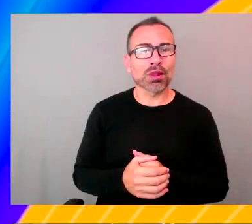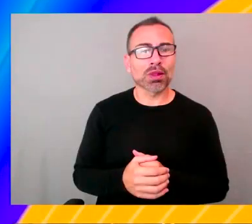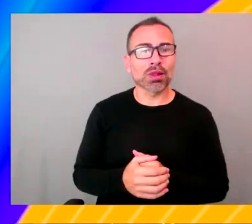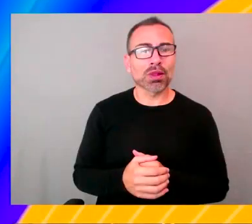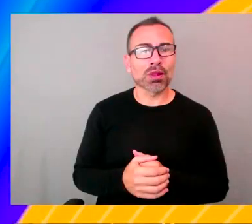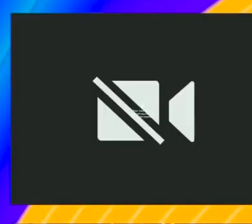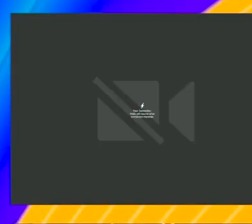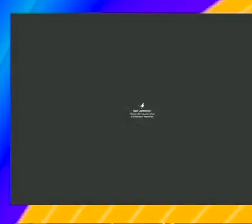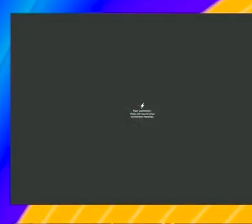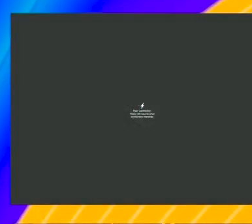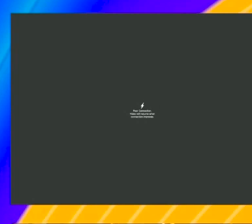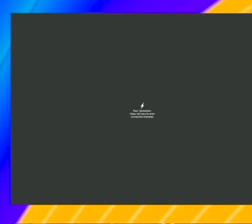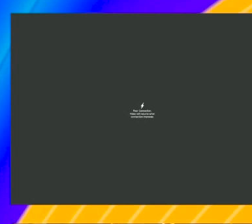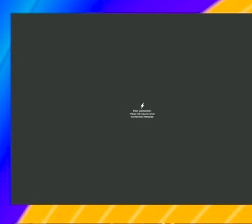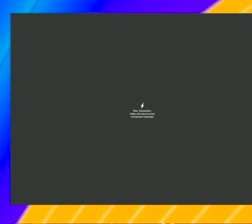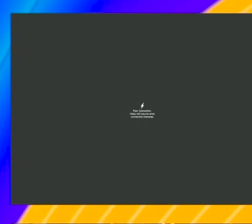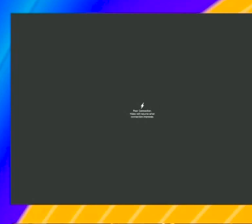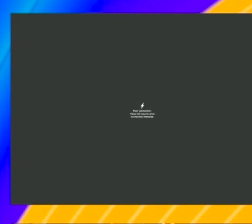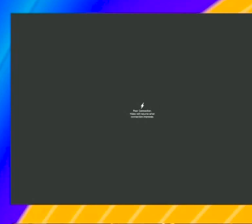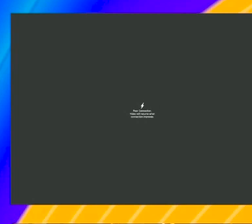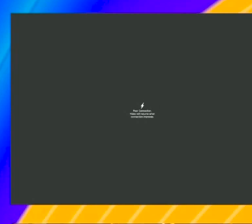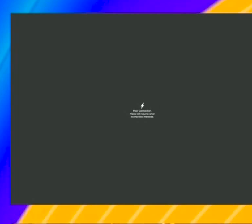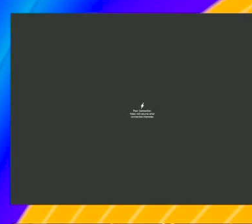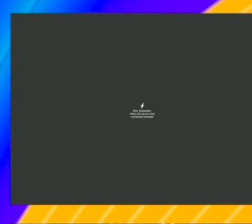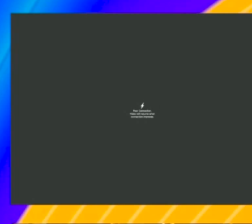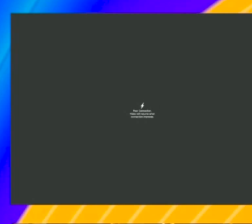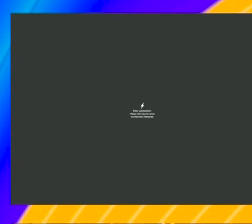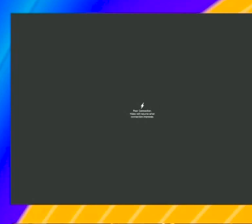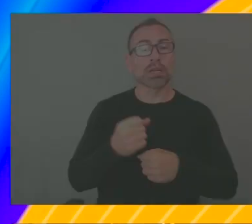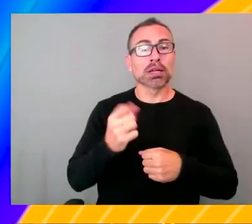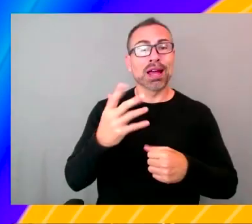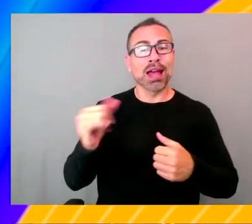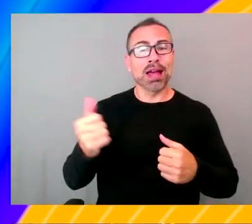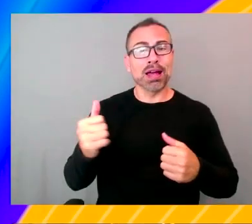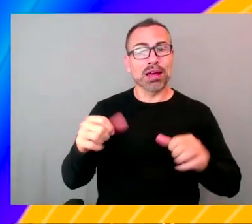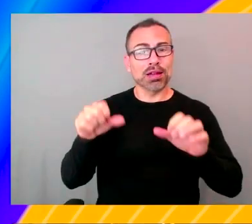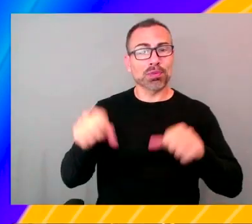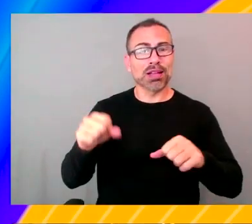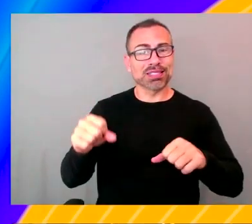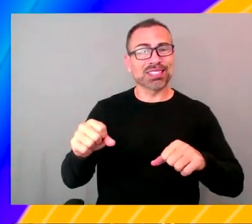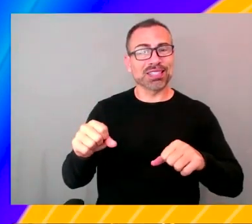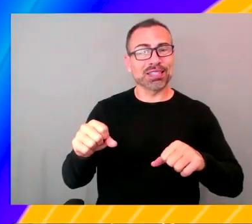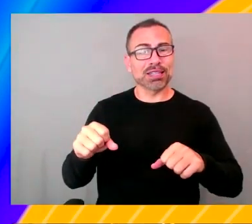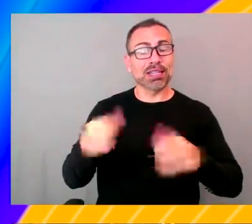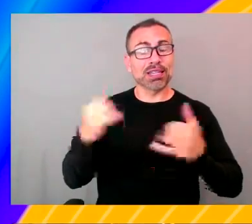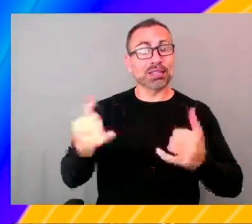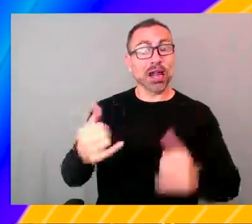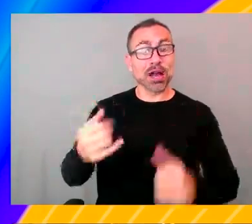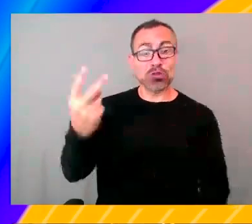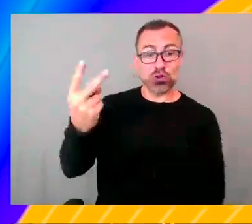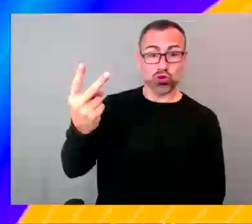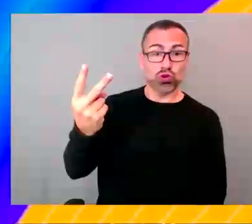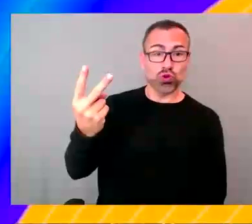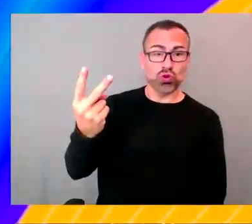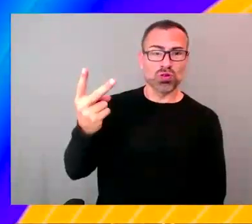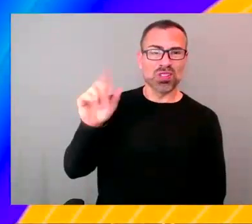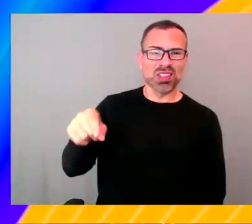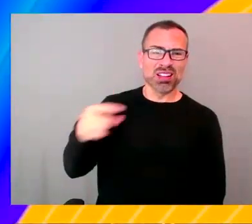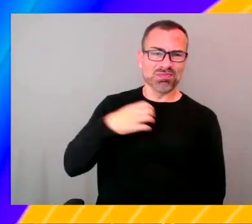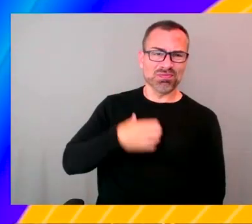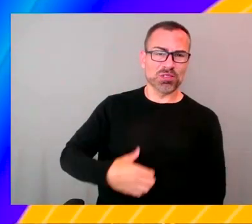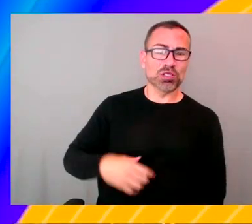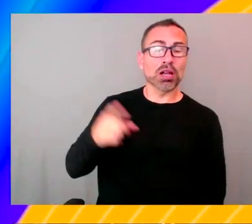capacity to 2. We give it a few seconds here, and now we're at desired capacity of 2. If we pop back over